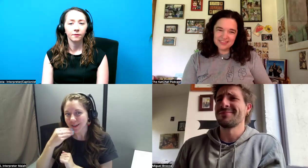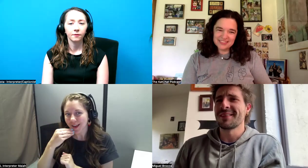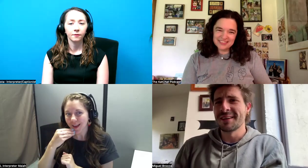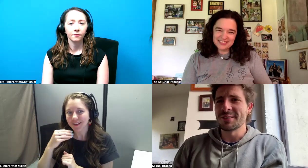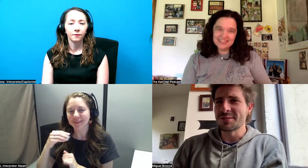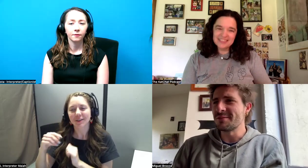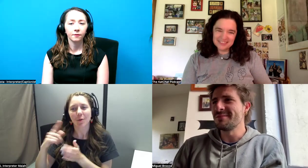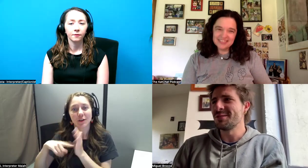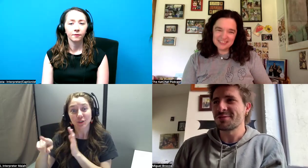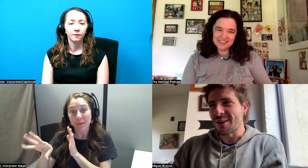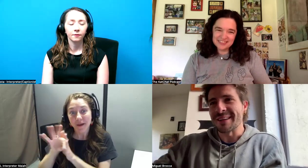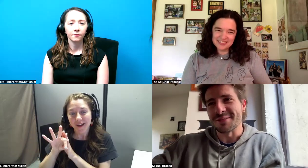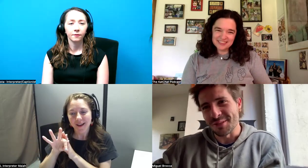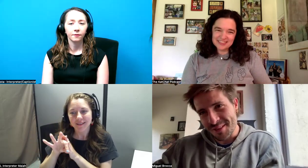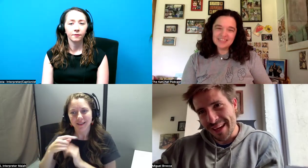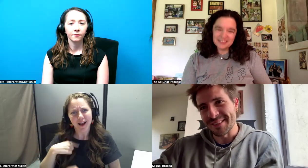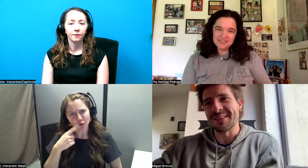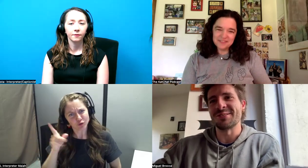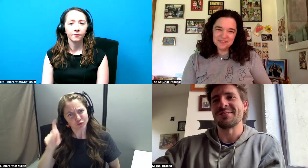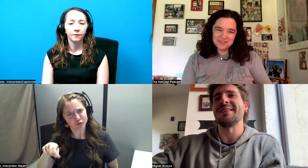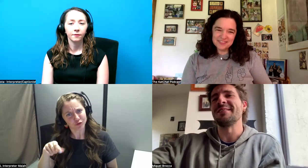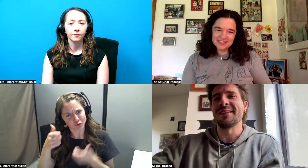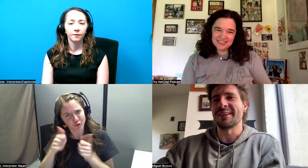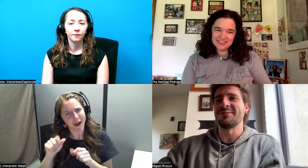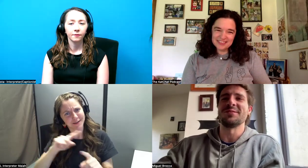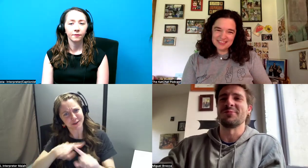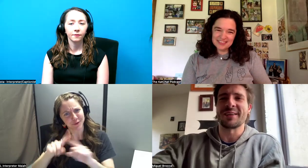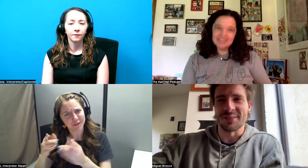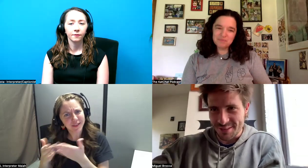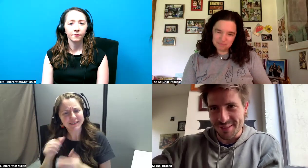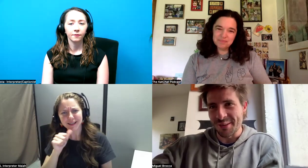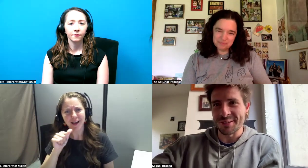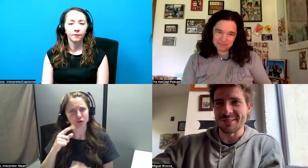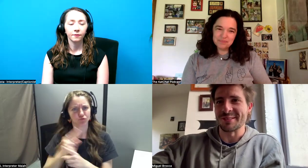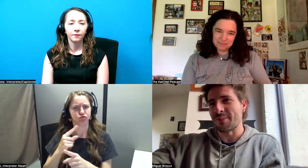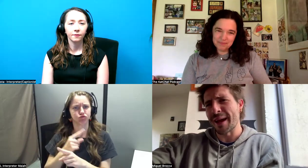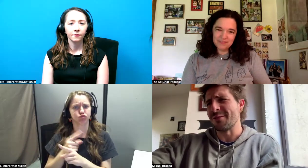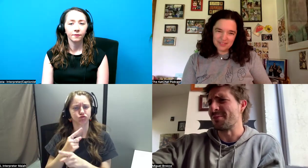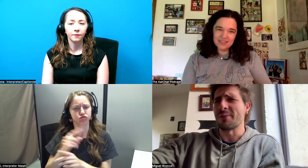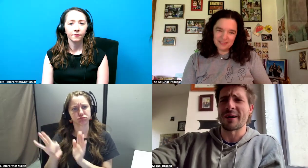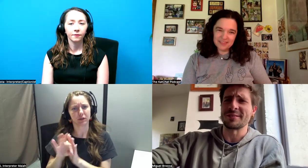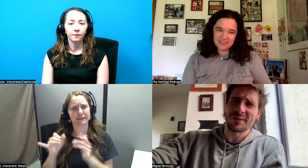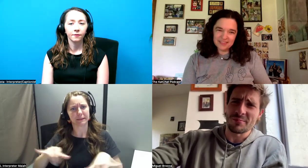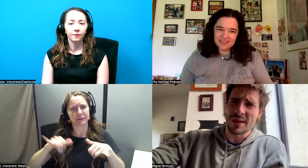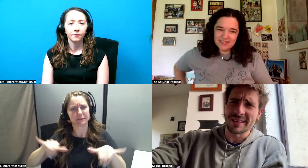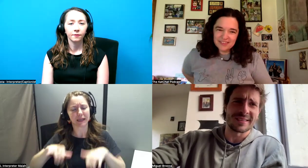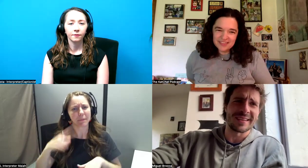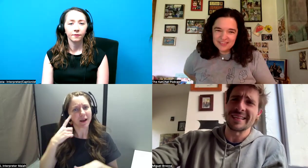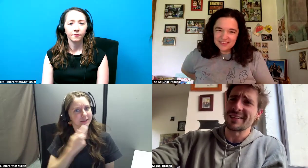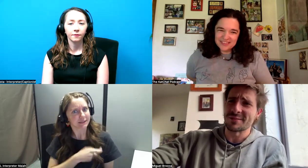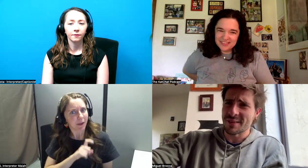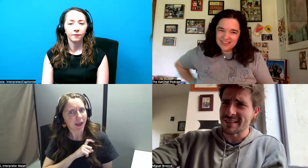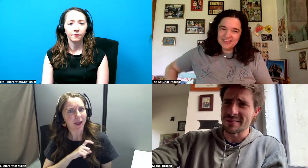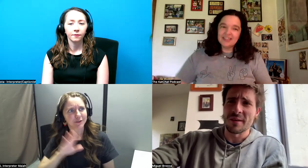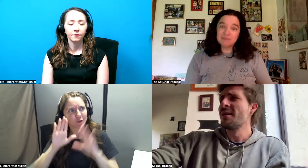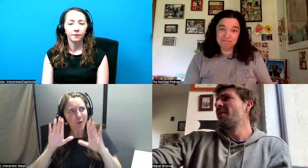like you should you should try different things, not just eat like your regulars, you know, because you're in Spain, you're in Bilbao, it's a great place. You got to